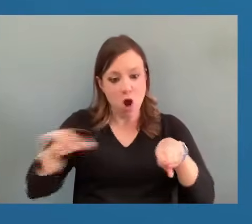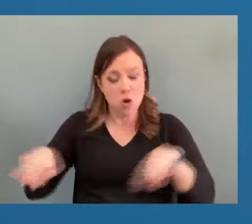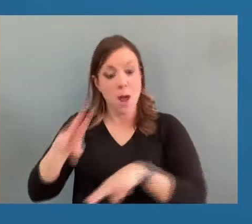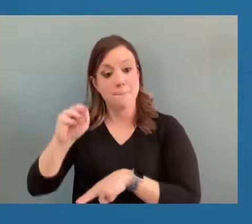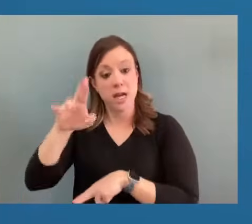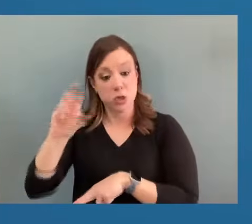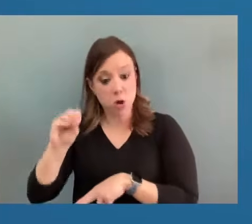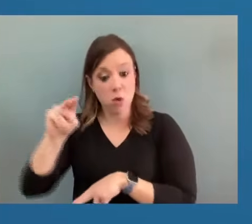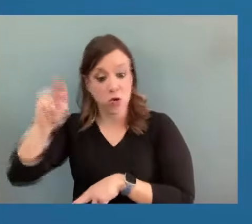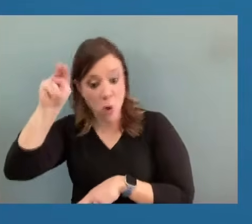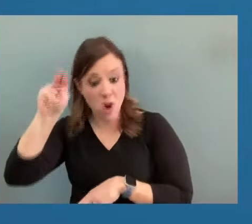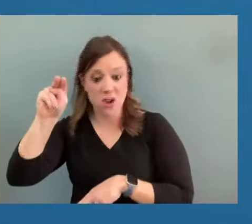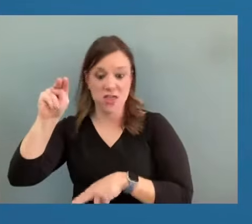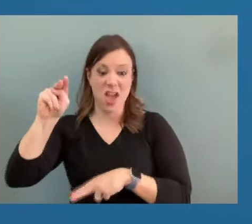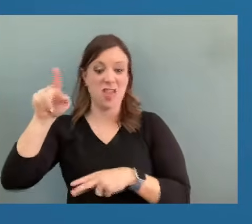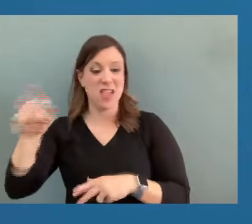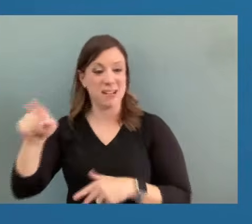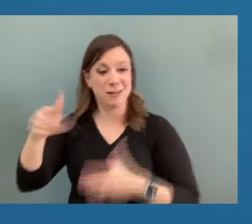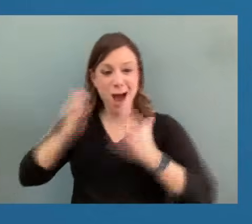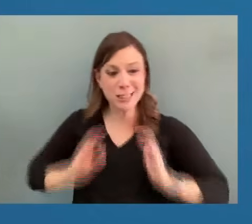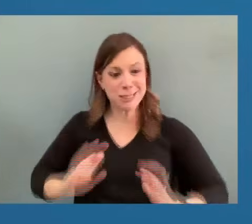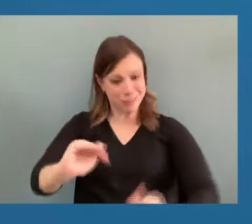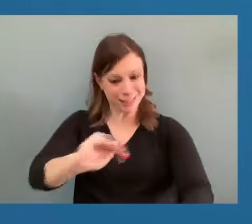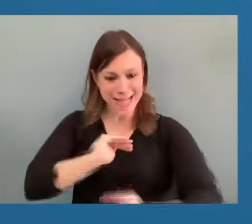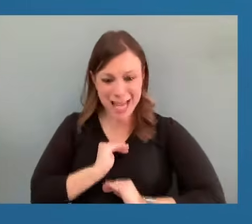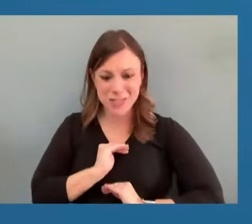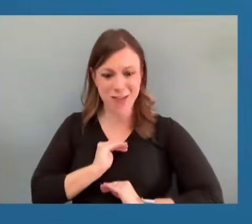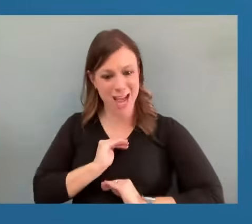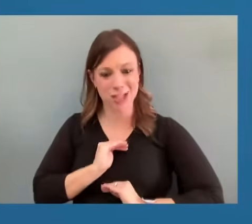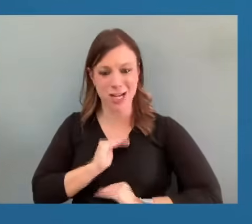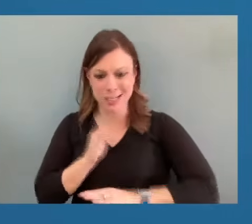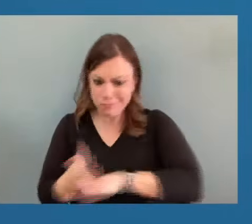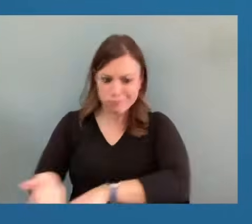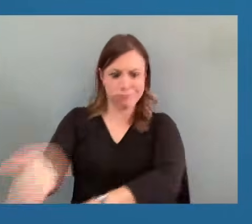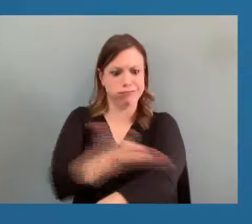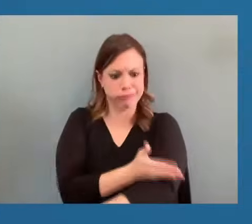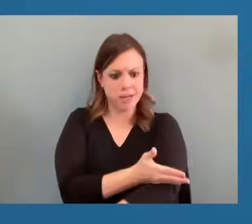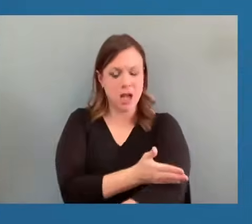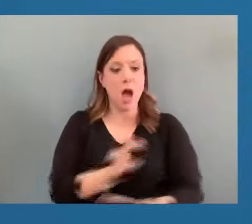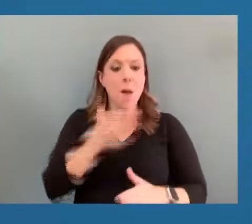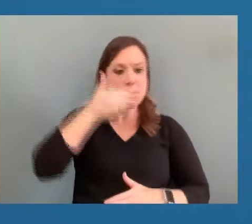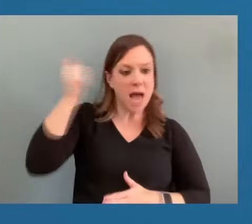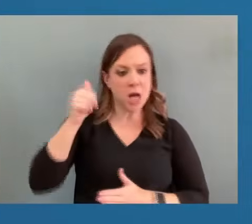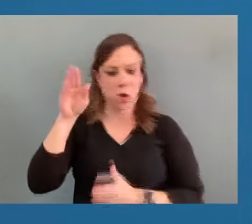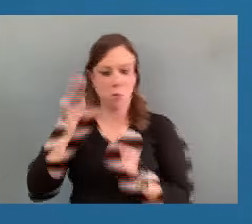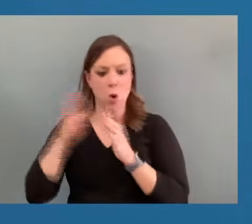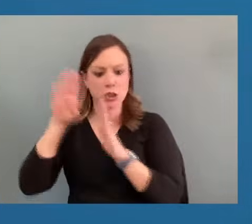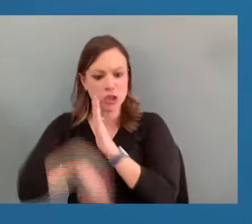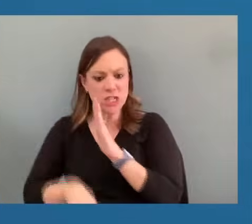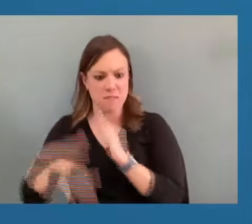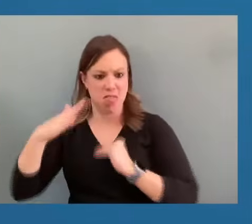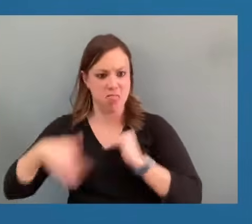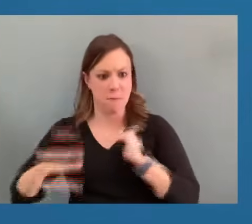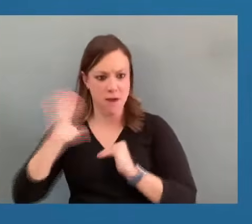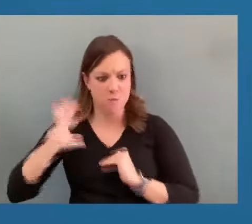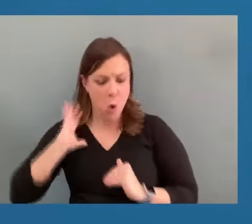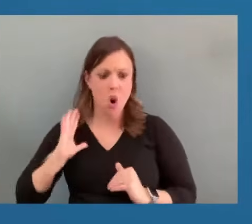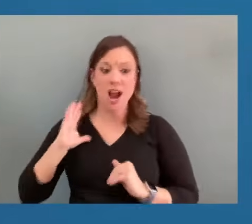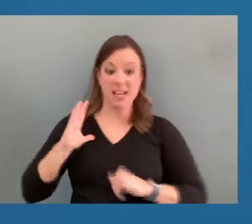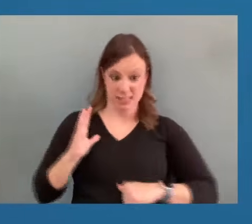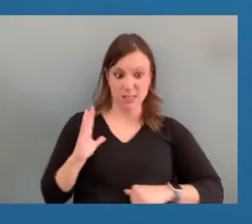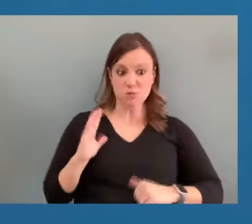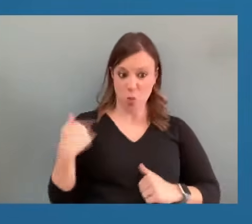pricing faster and better and cheaper than ever before, on time, on budget, many cases under budget. This is good government